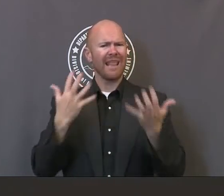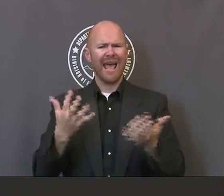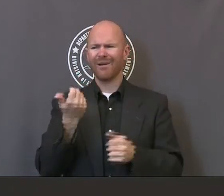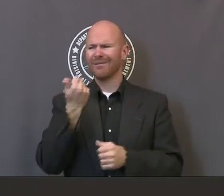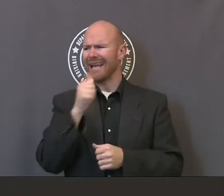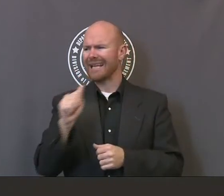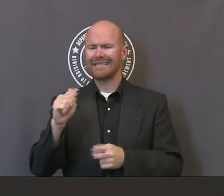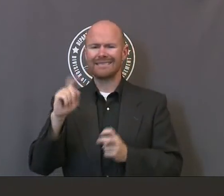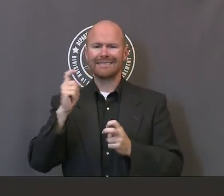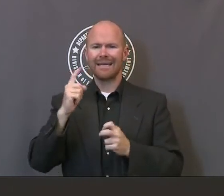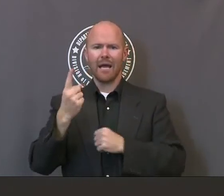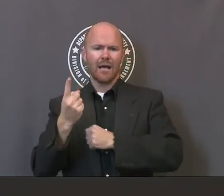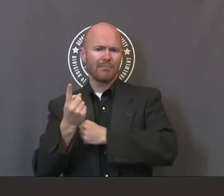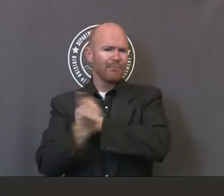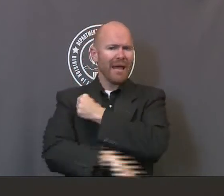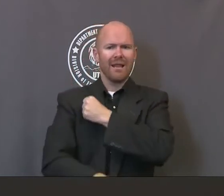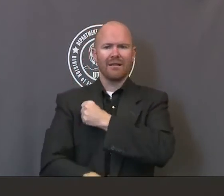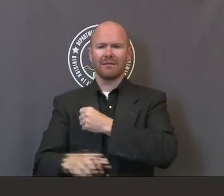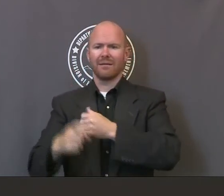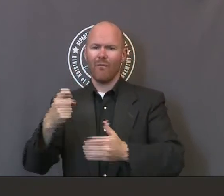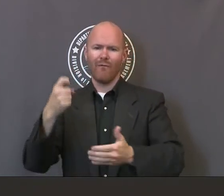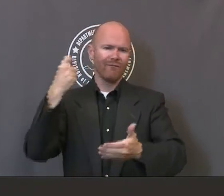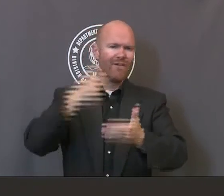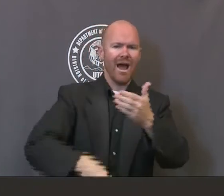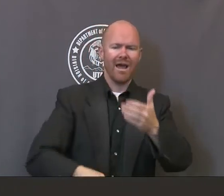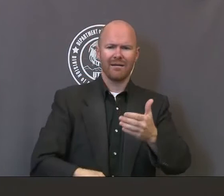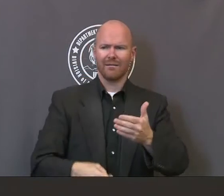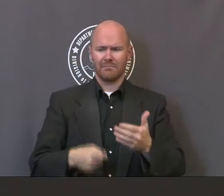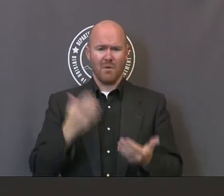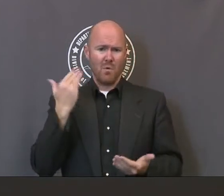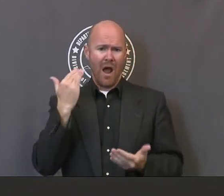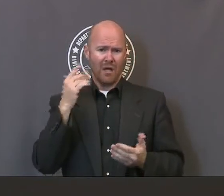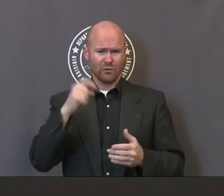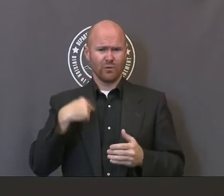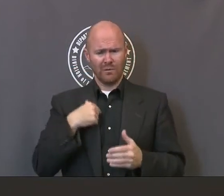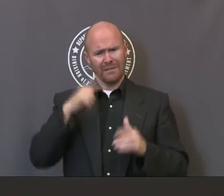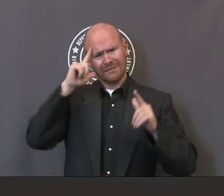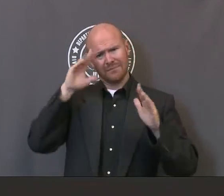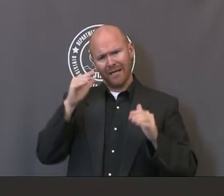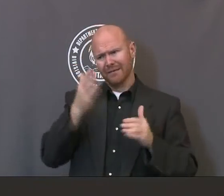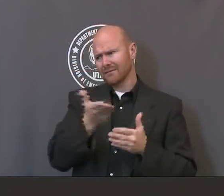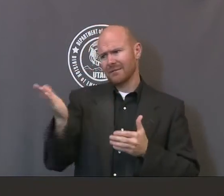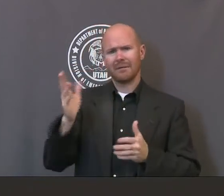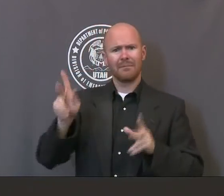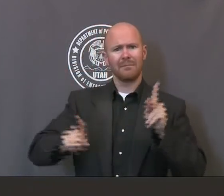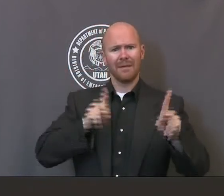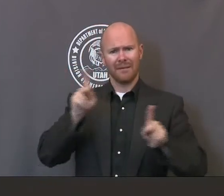without any kind of fine or citation, why should we expect people who